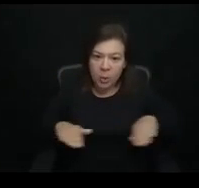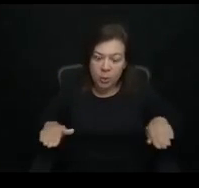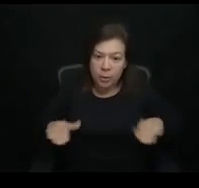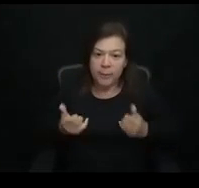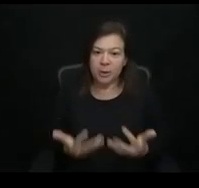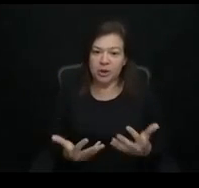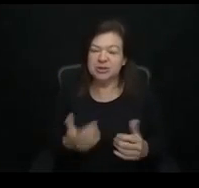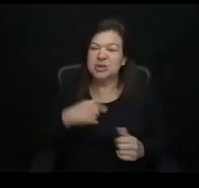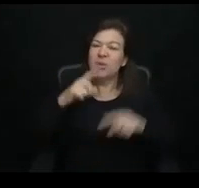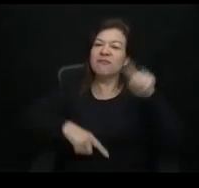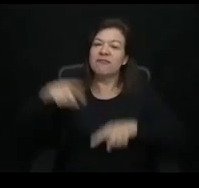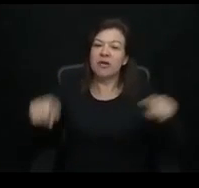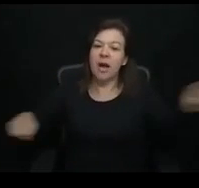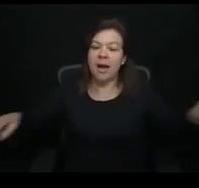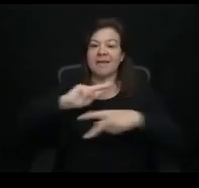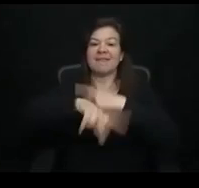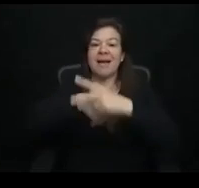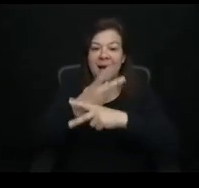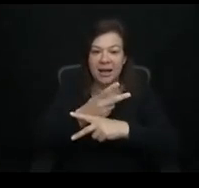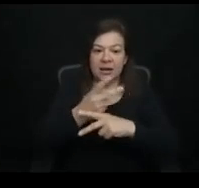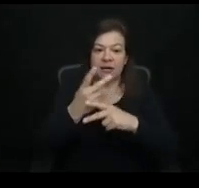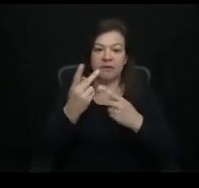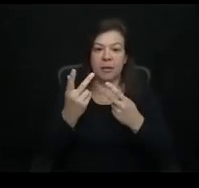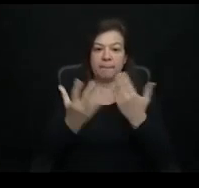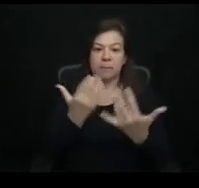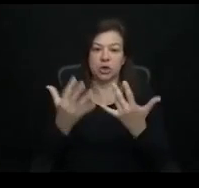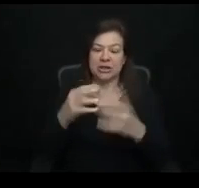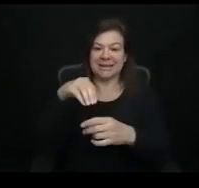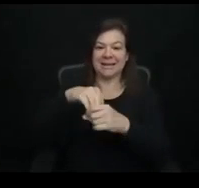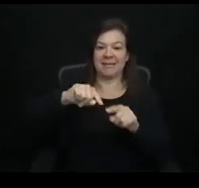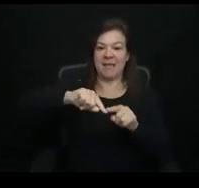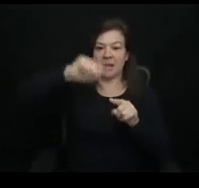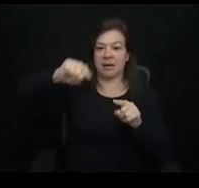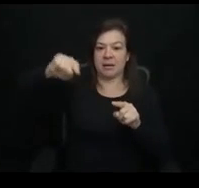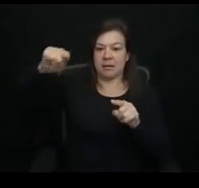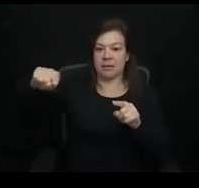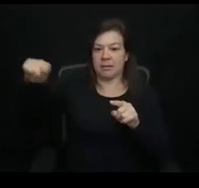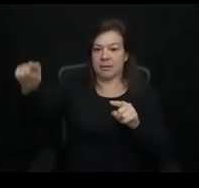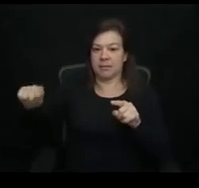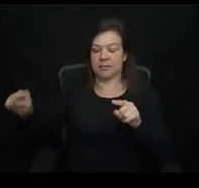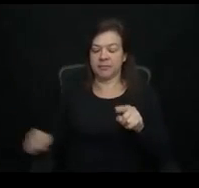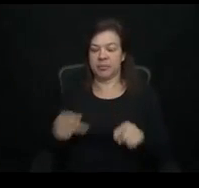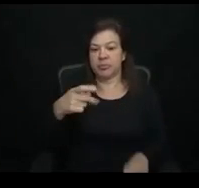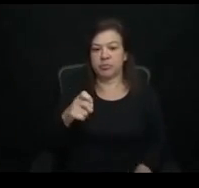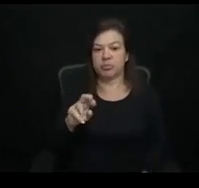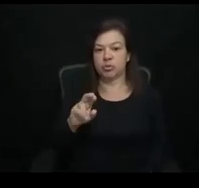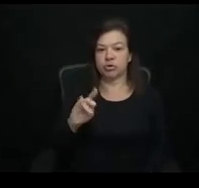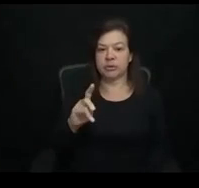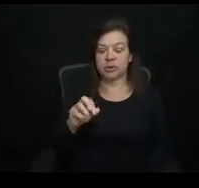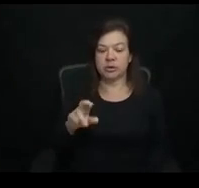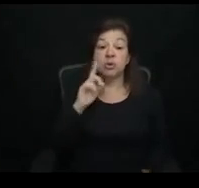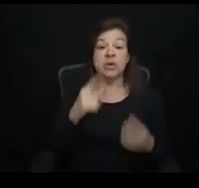fire within the perimeter. Moving across, we're starting to get this pretty well secured all the way from Grizzly over to Coffee